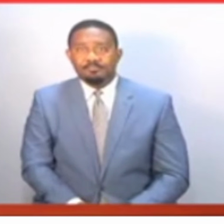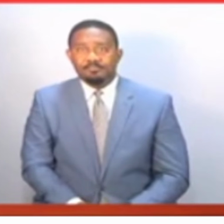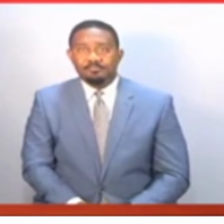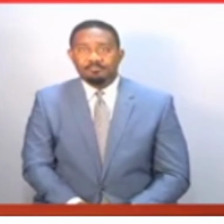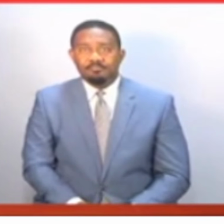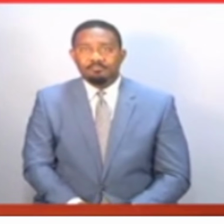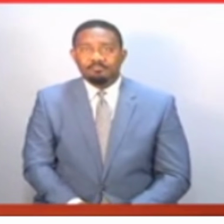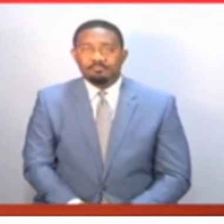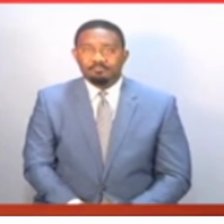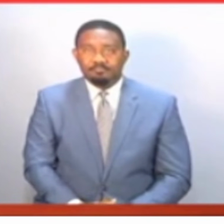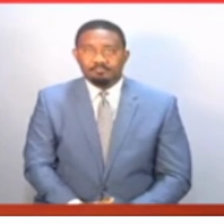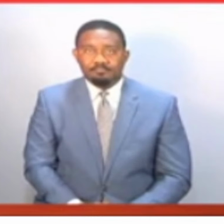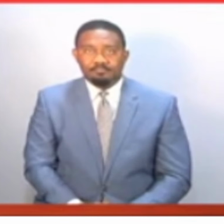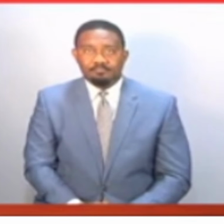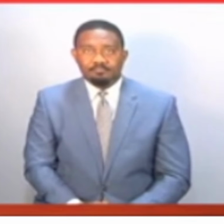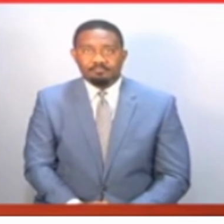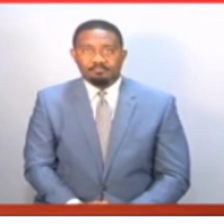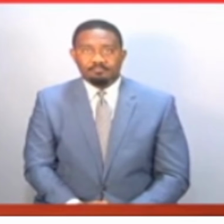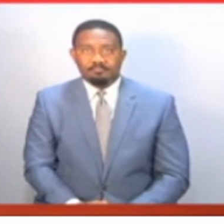Mr. Speaker,